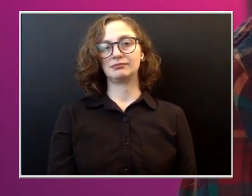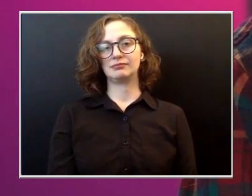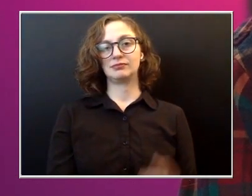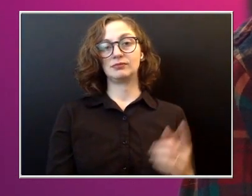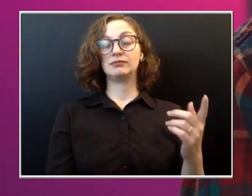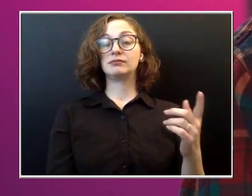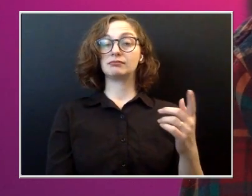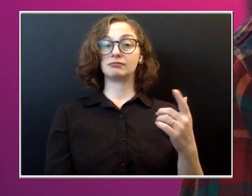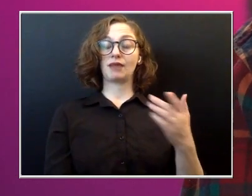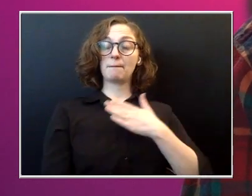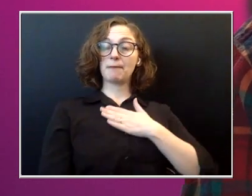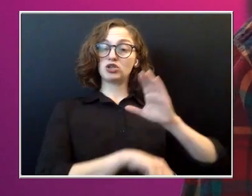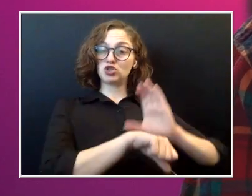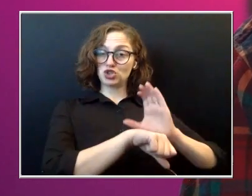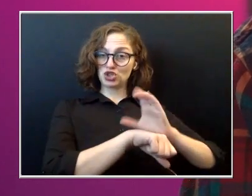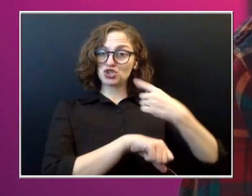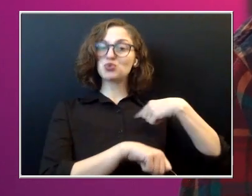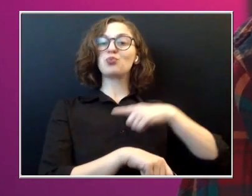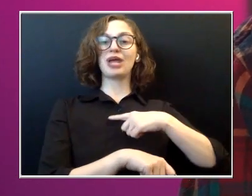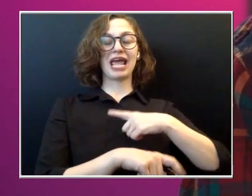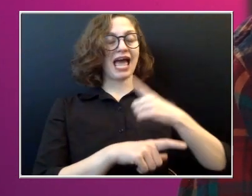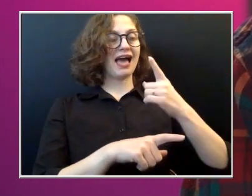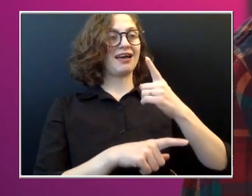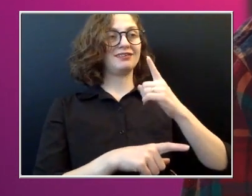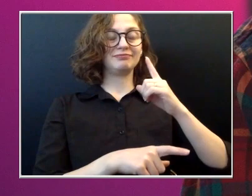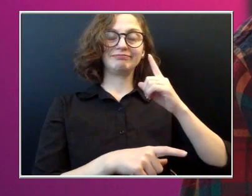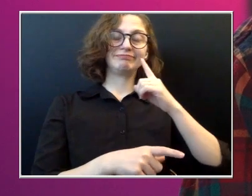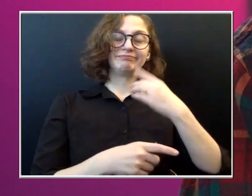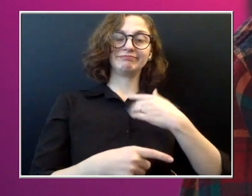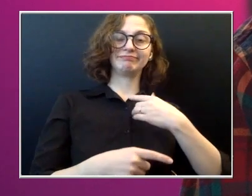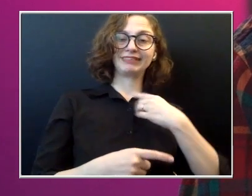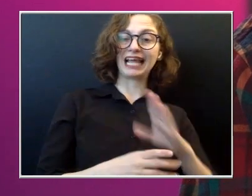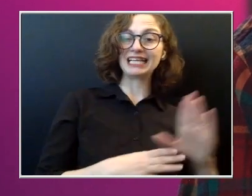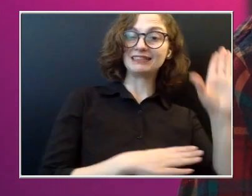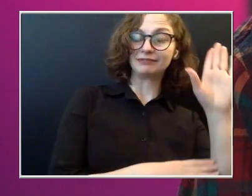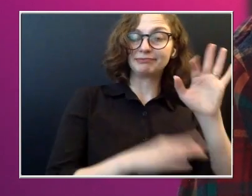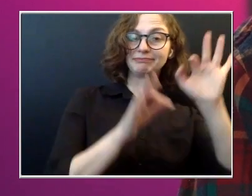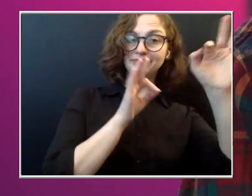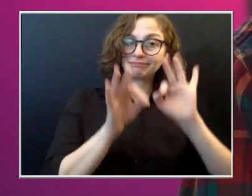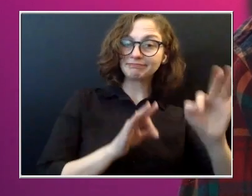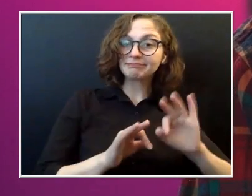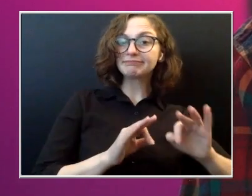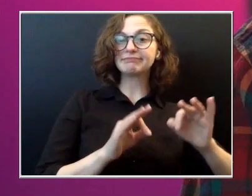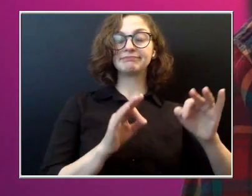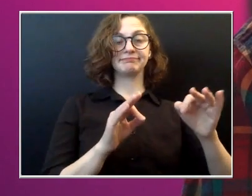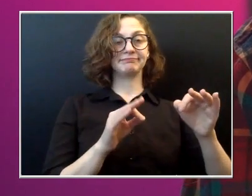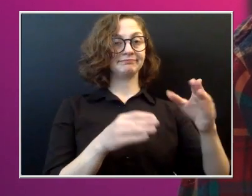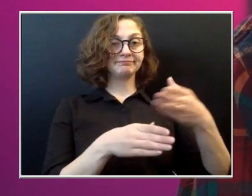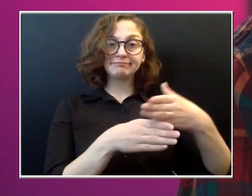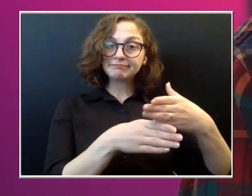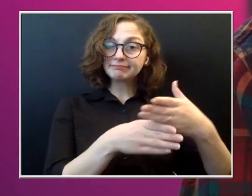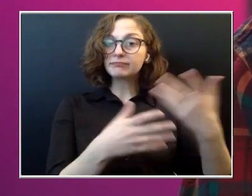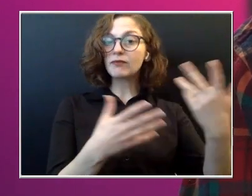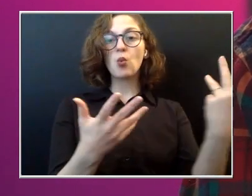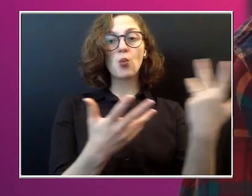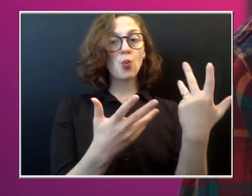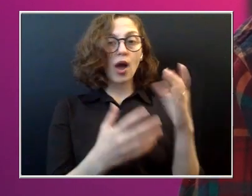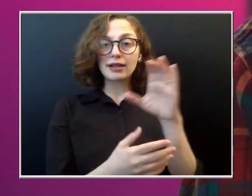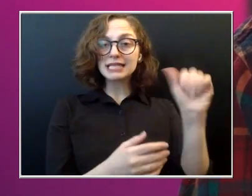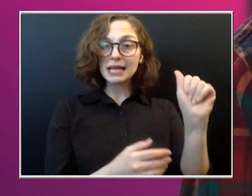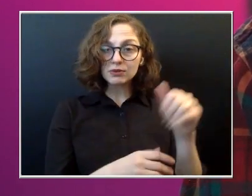the community after, and I shared with them what amyloidosis was and the signs,